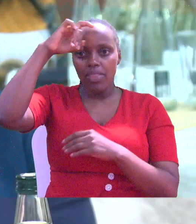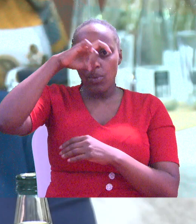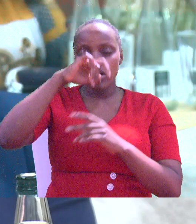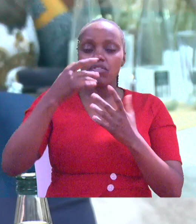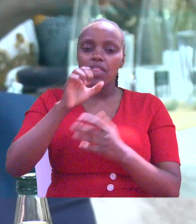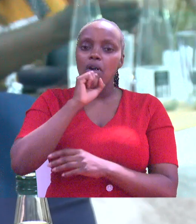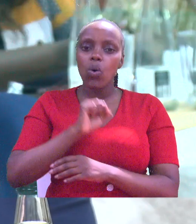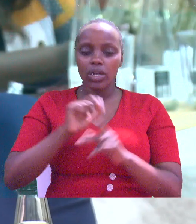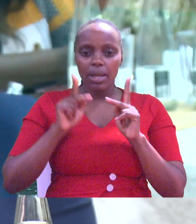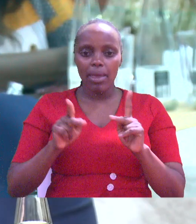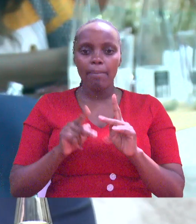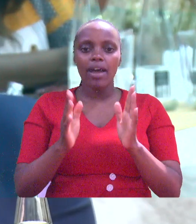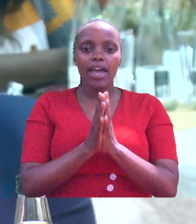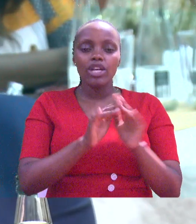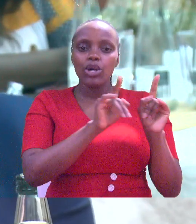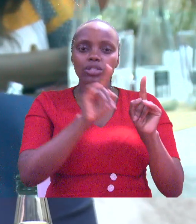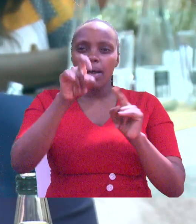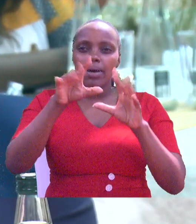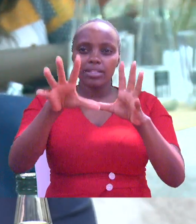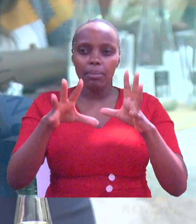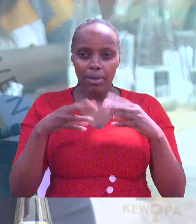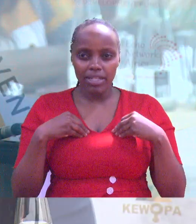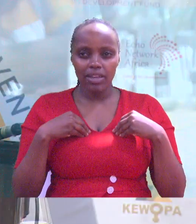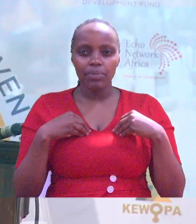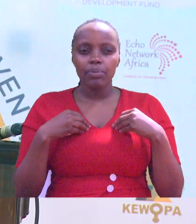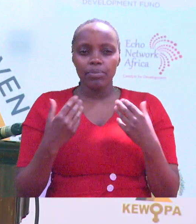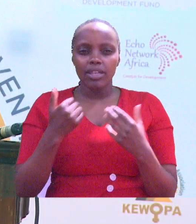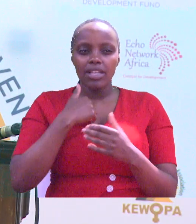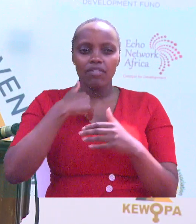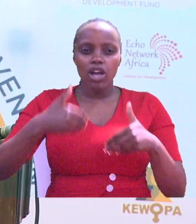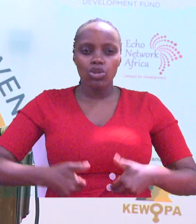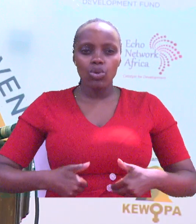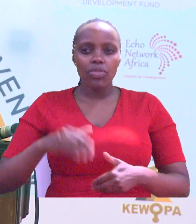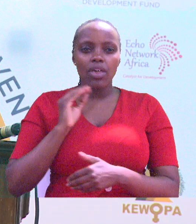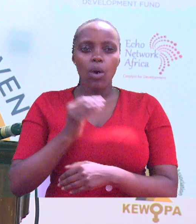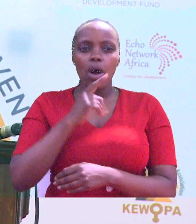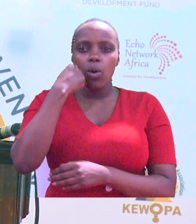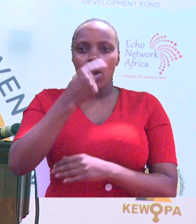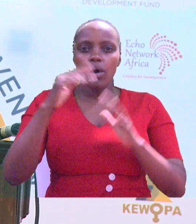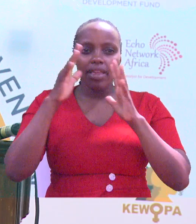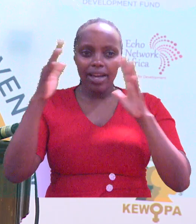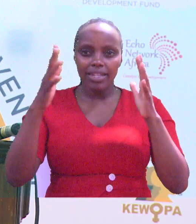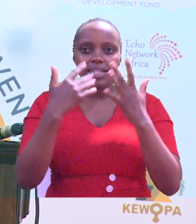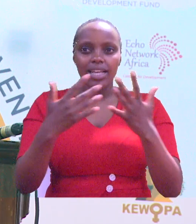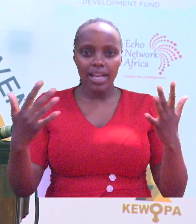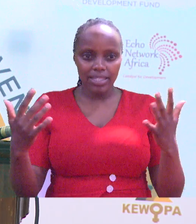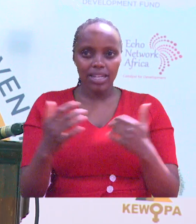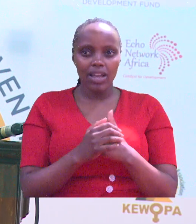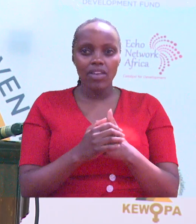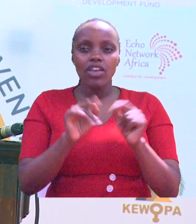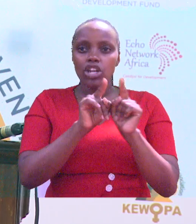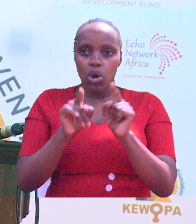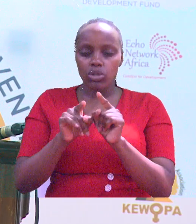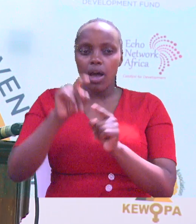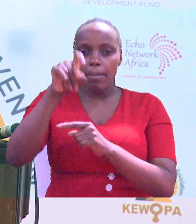our elders. We must embrace the vigor of our youth, who are our greatest assets. And we